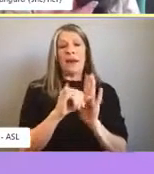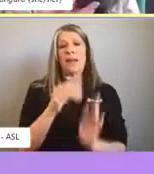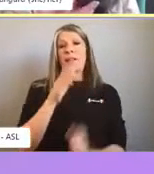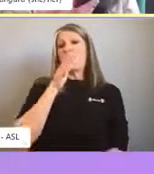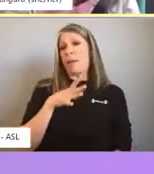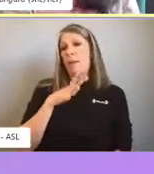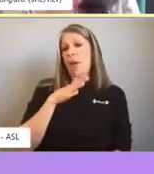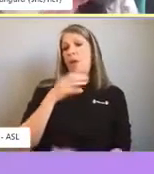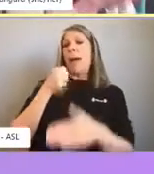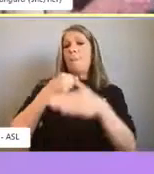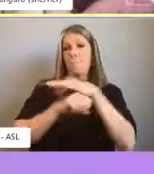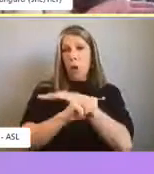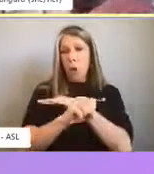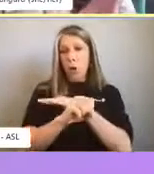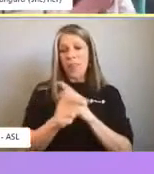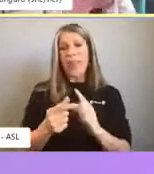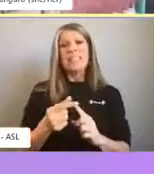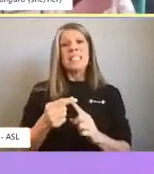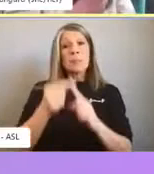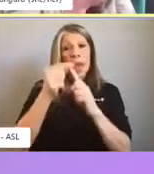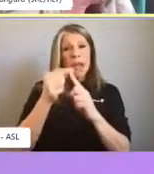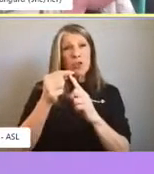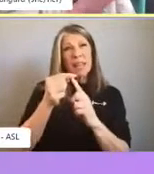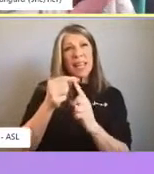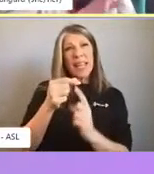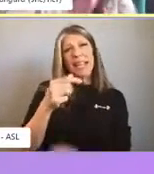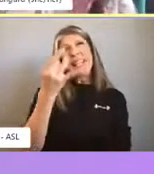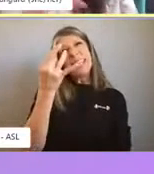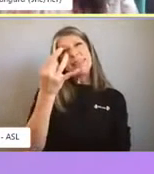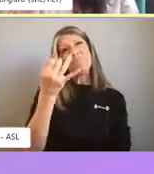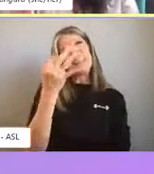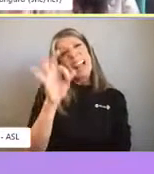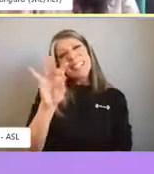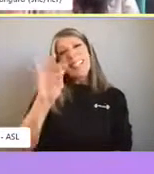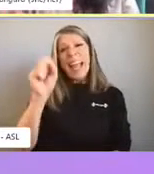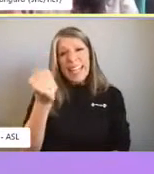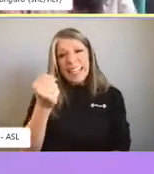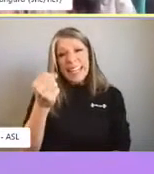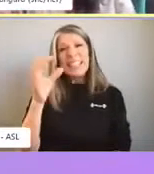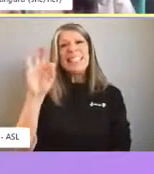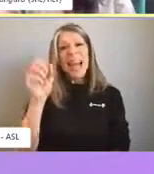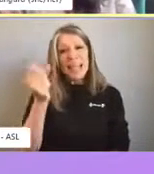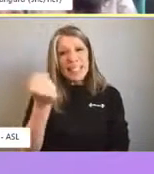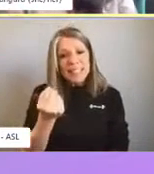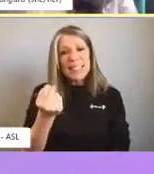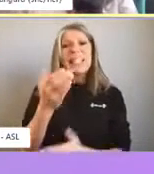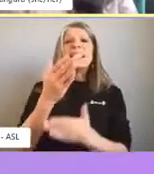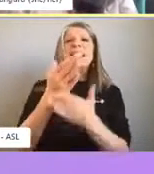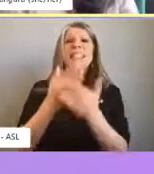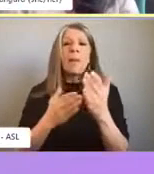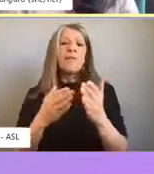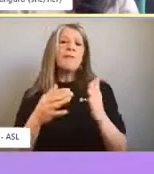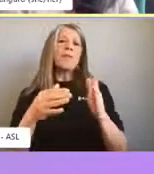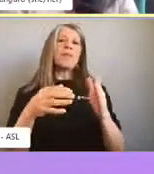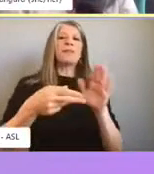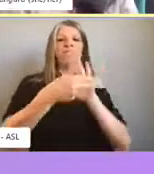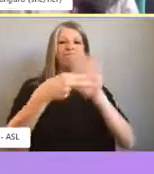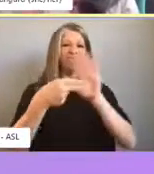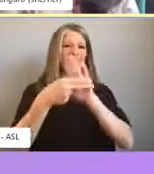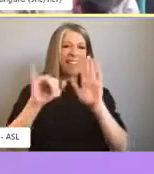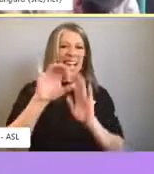birth, especially in the late 80s and early 90s, some of the neurodiverse identifications were a little